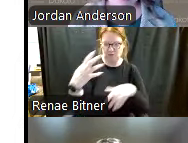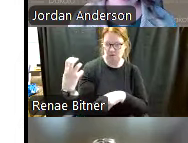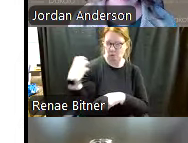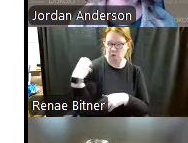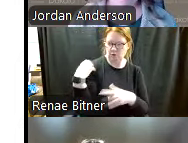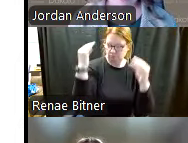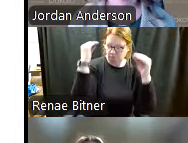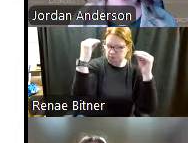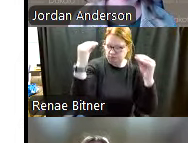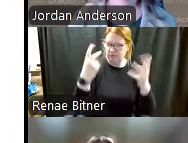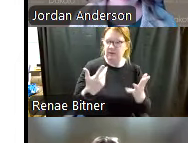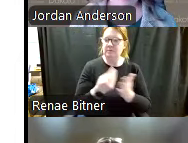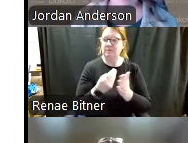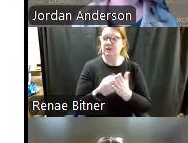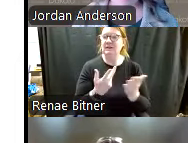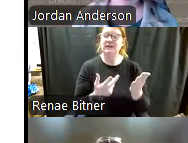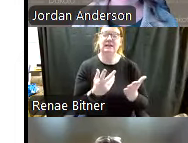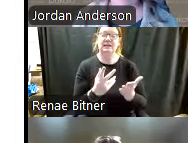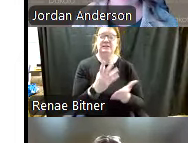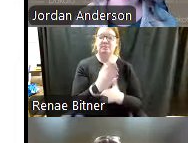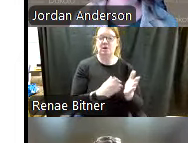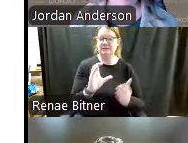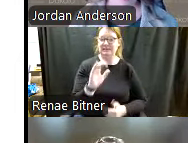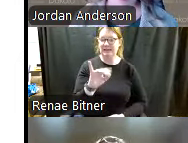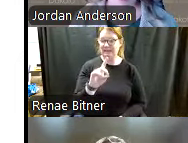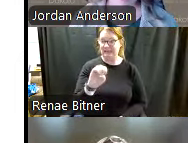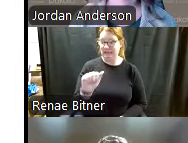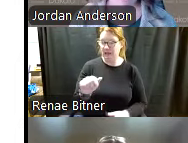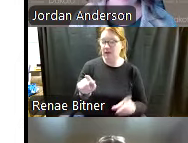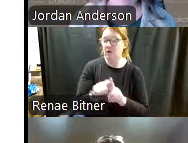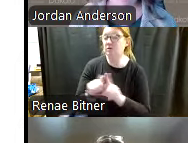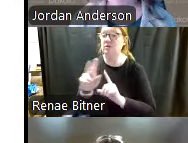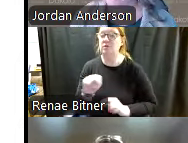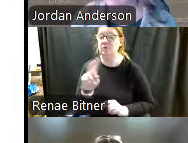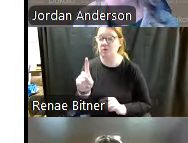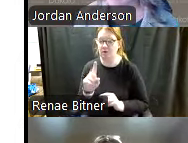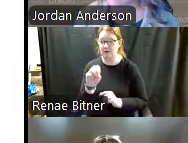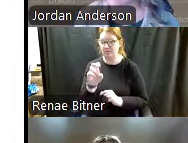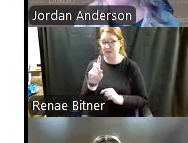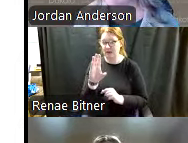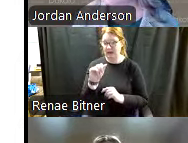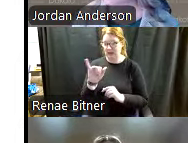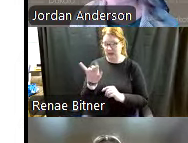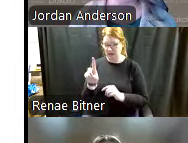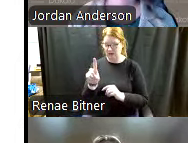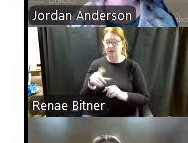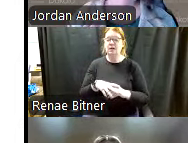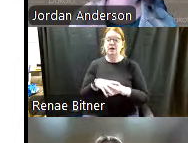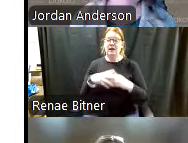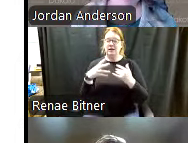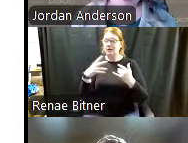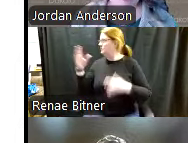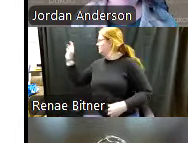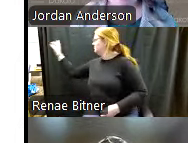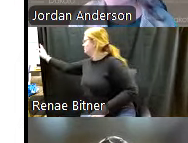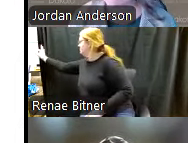Part C of IDA and through the state of North Dakota Medicaid as well. And then the focus